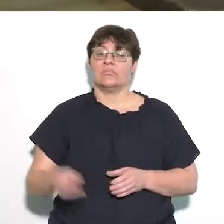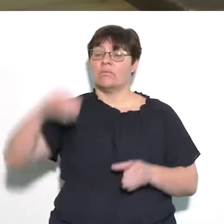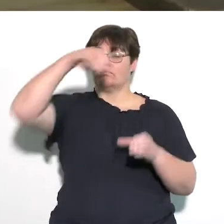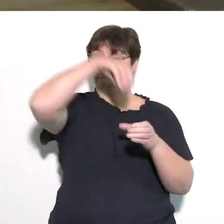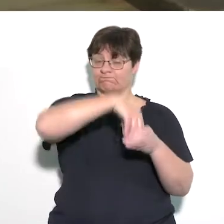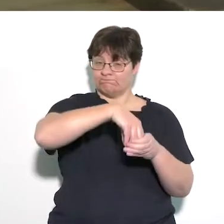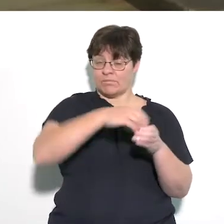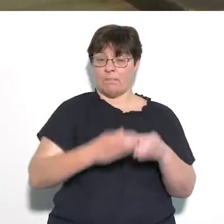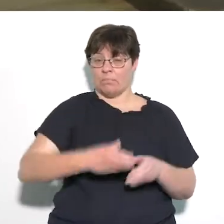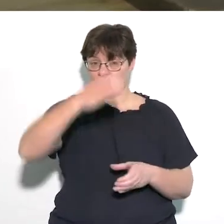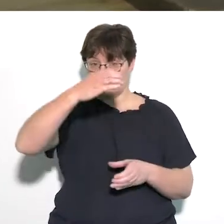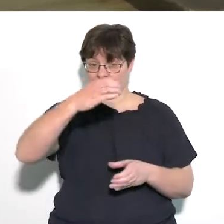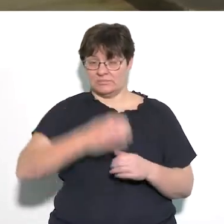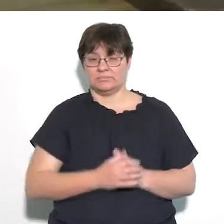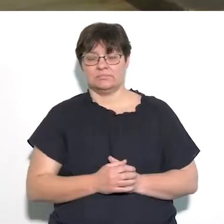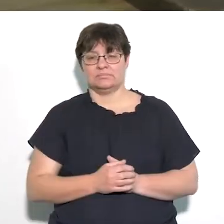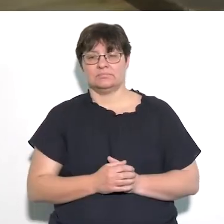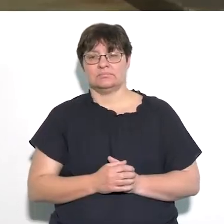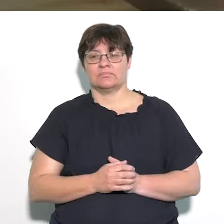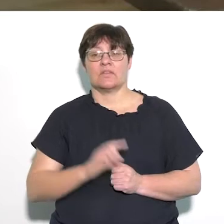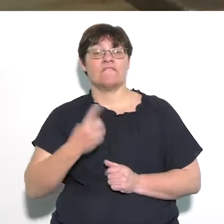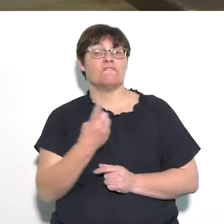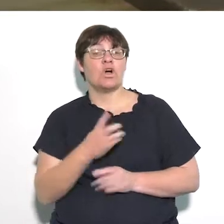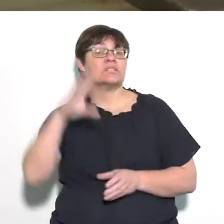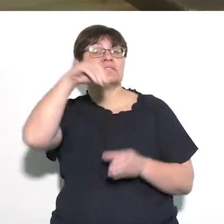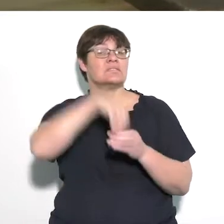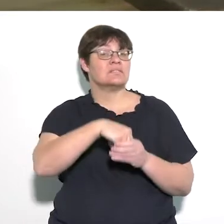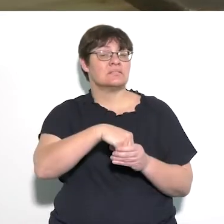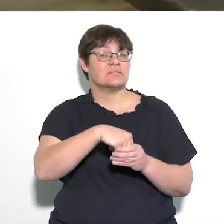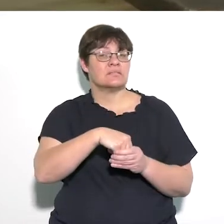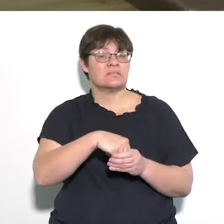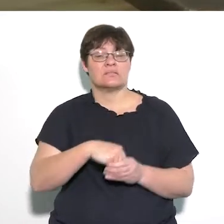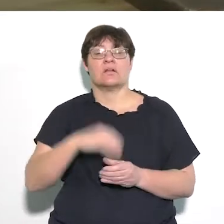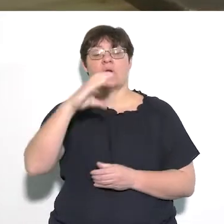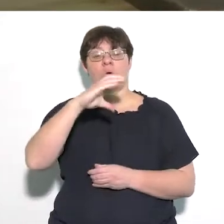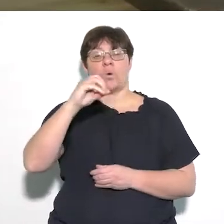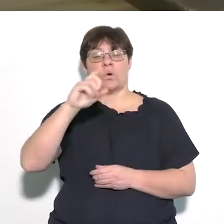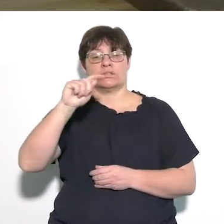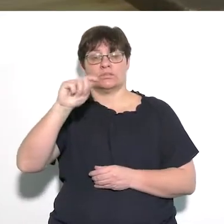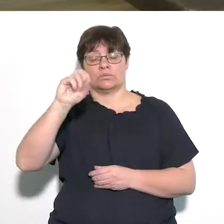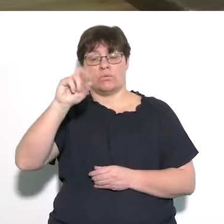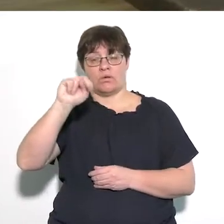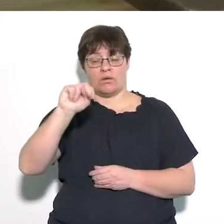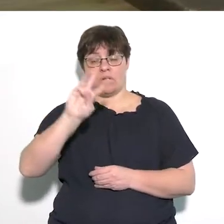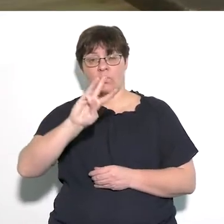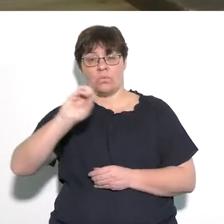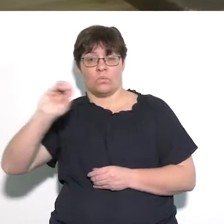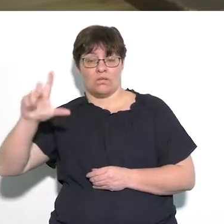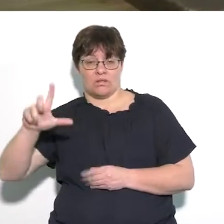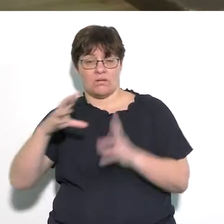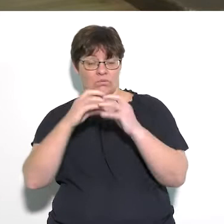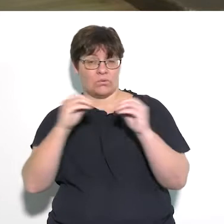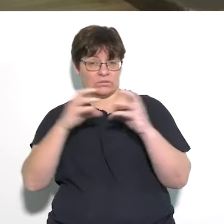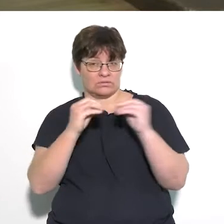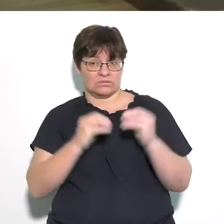Then I can put my funnel into the bottle, and the first item that goes in is a piece of cotton wool. That's